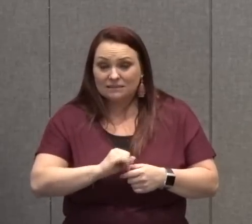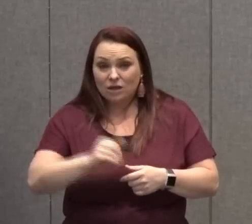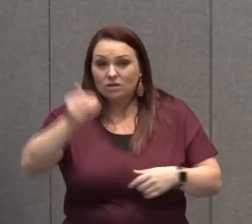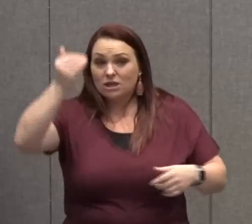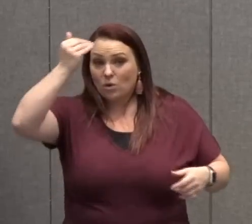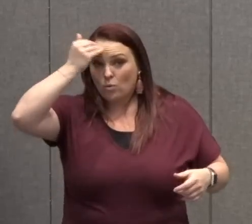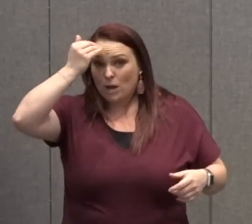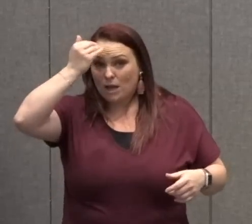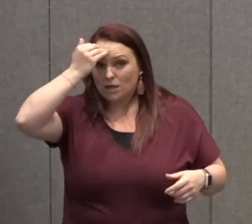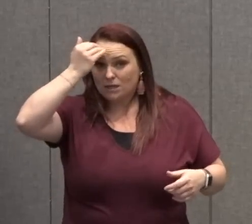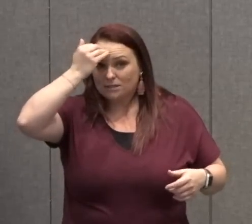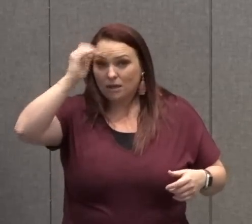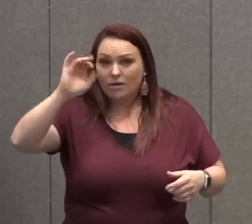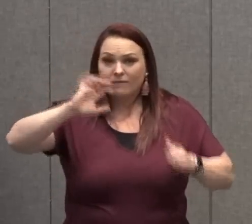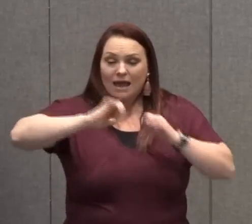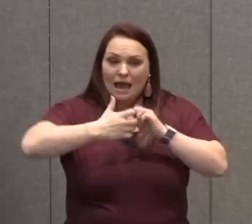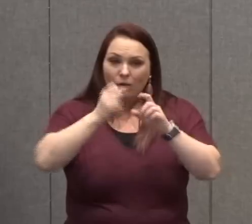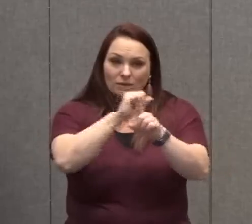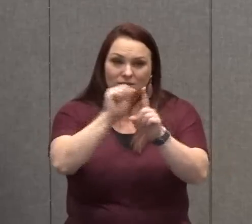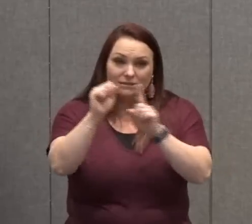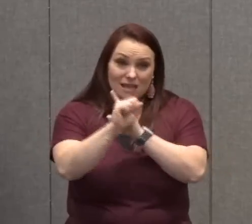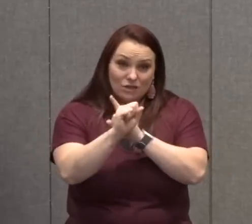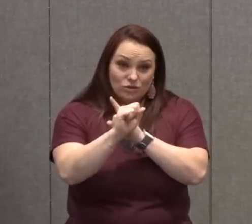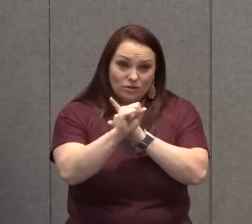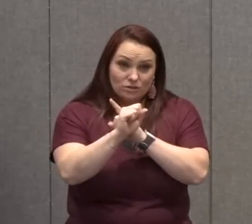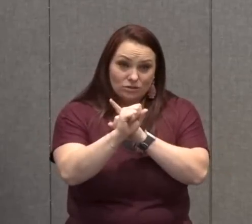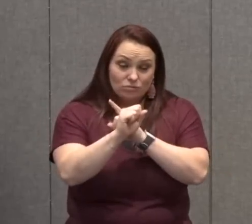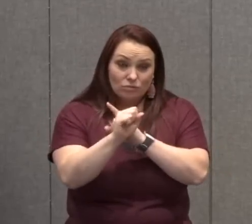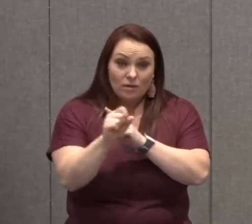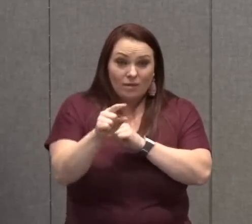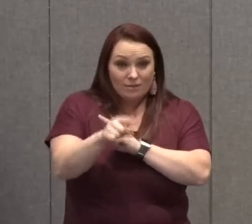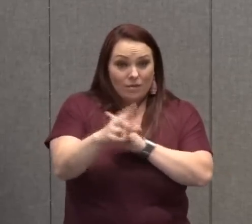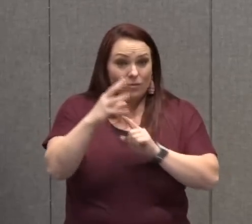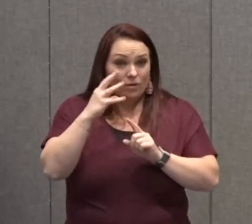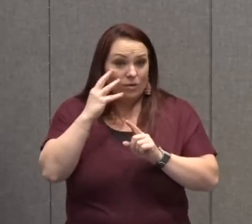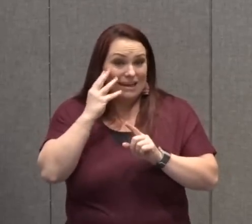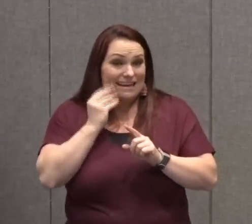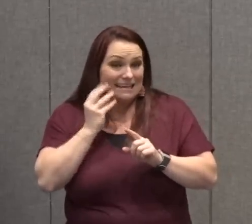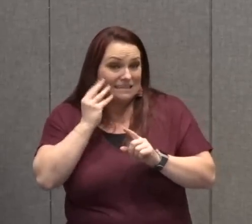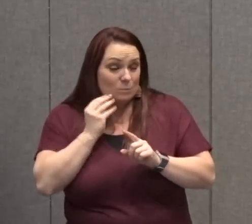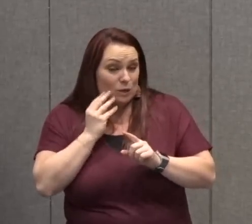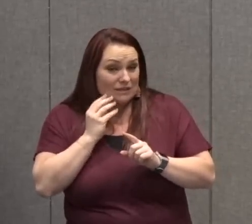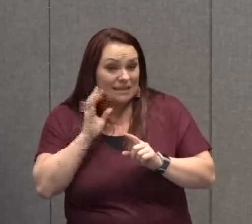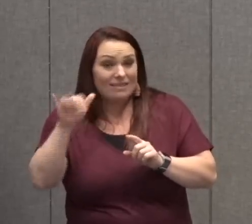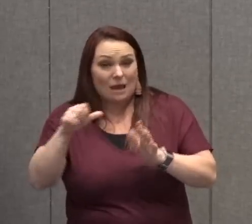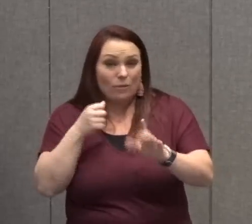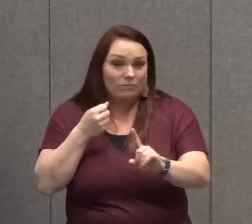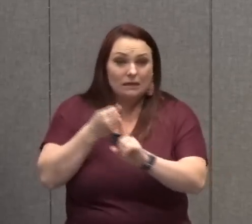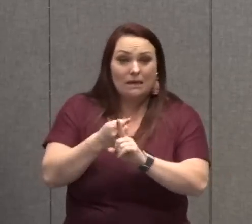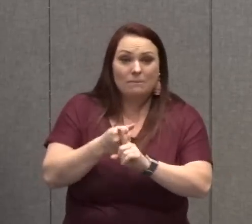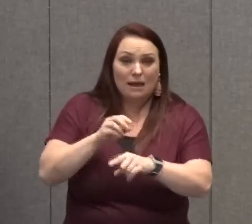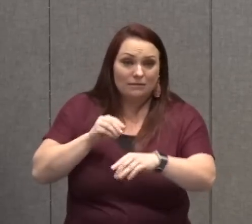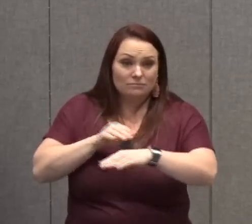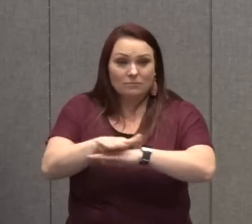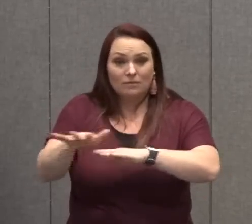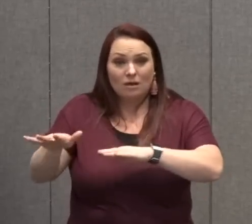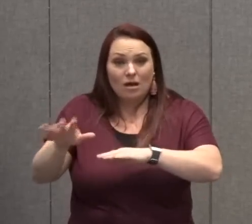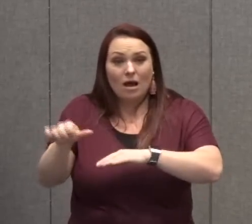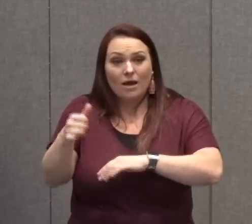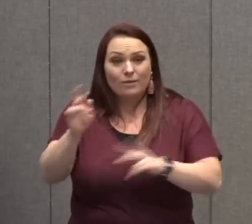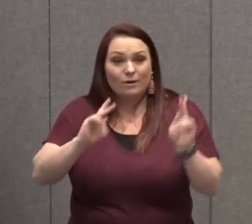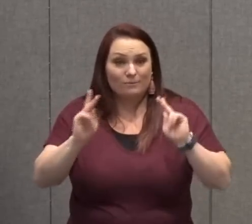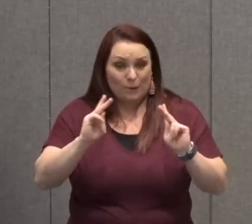awareness of how a situation or experience affects others oh